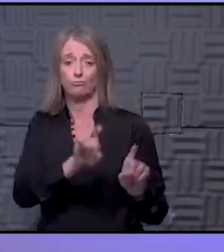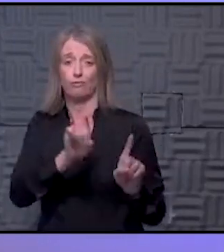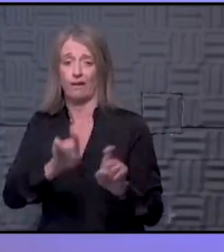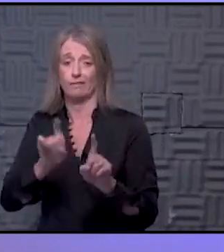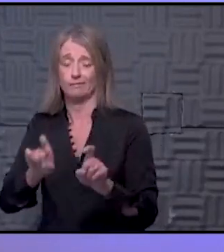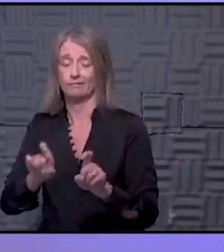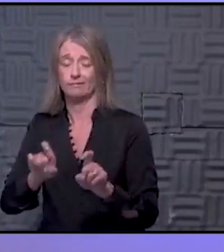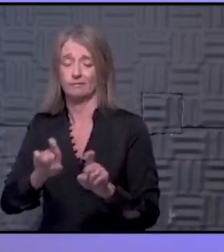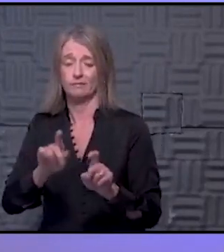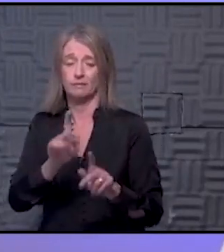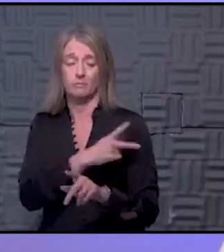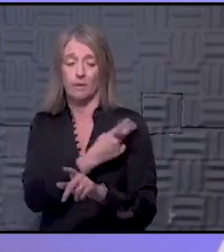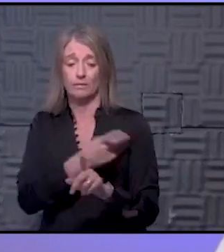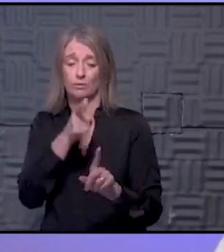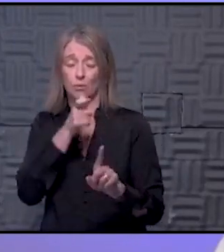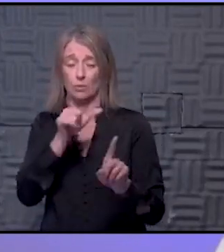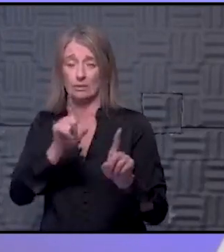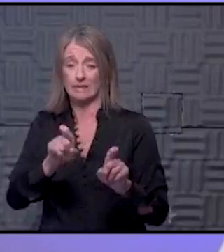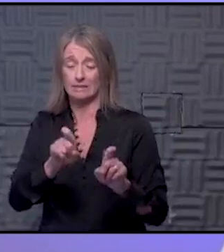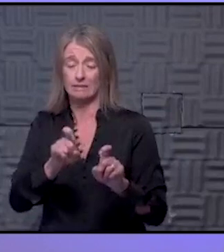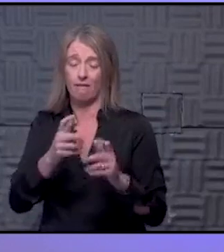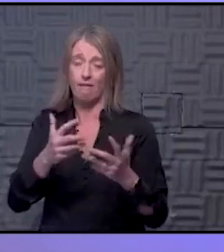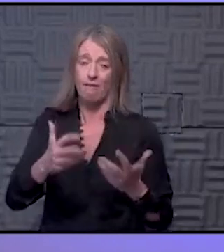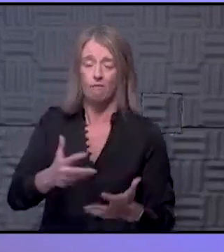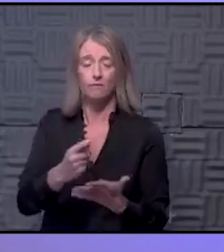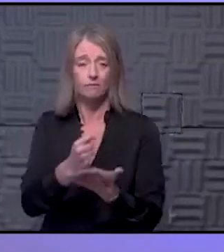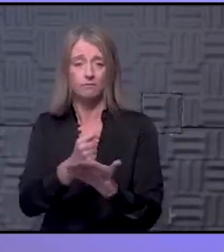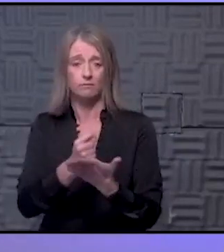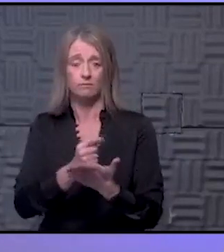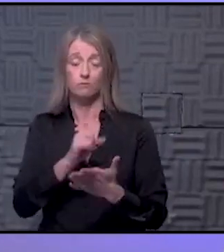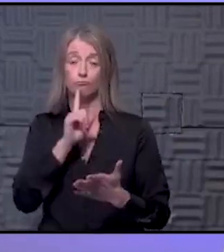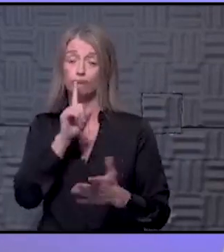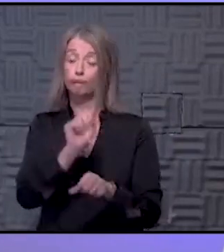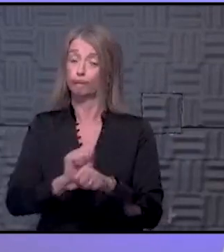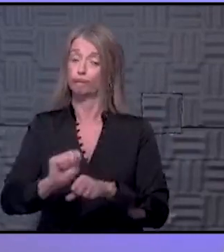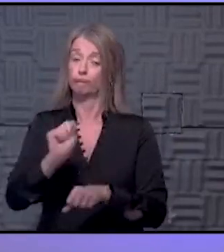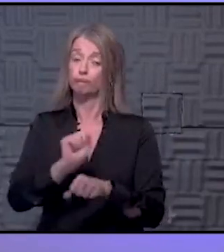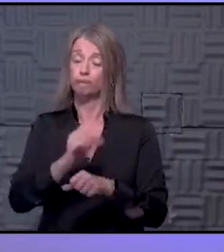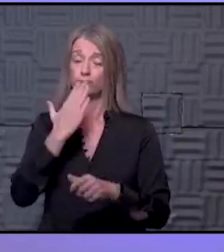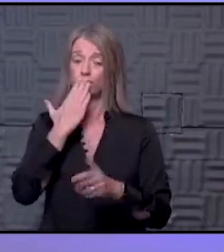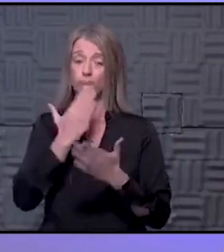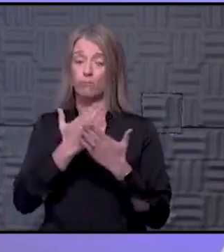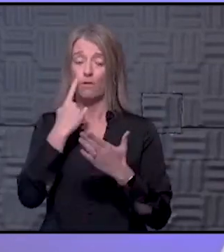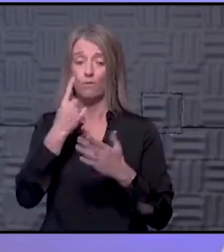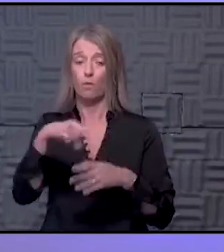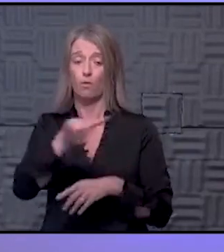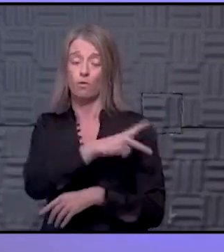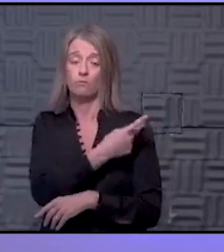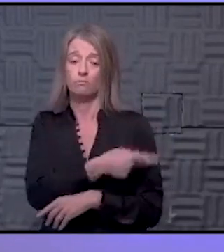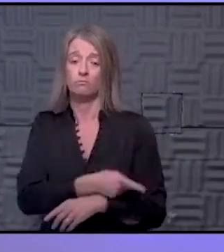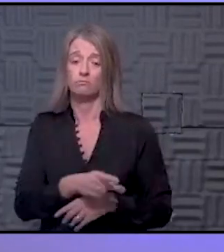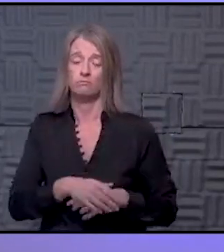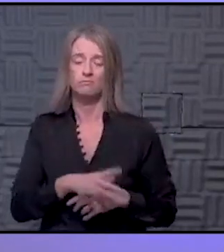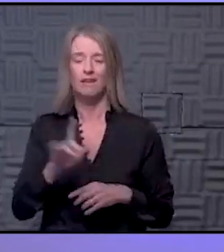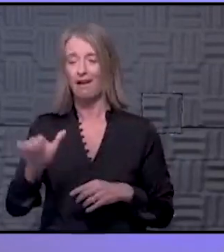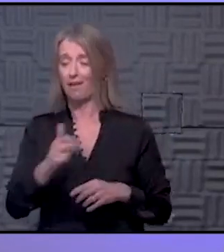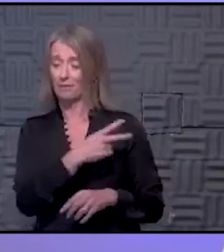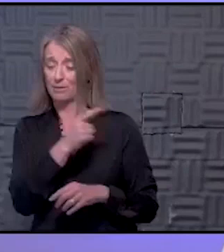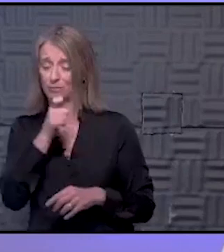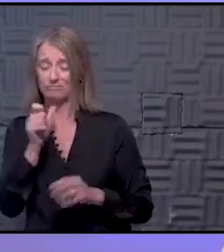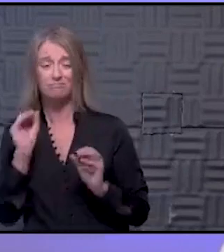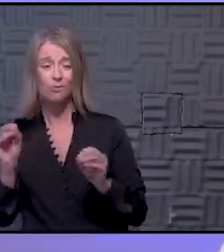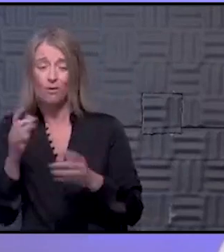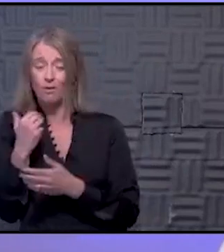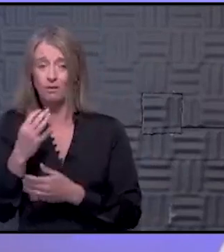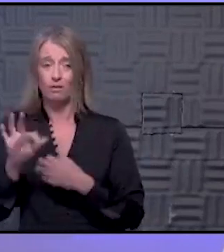who are heavily treated, this CAR T cell was really working very nicely for these patients, especially if they exhausted all their options. And we're